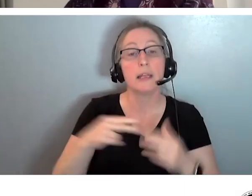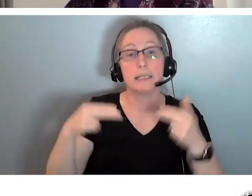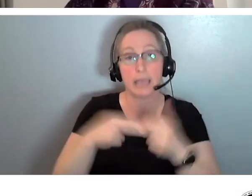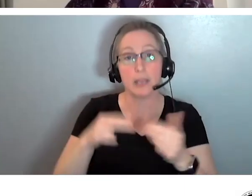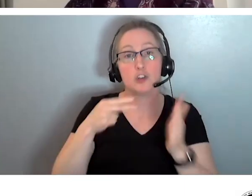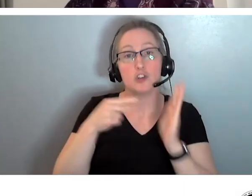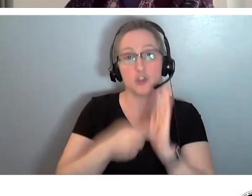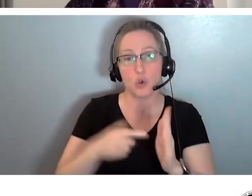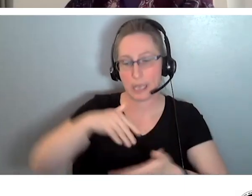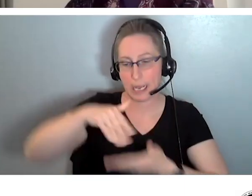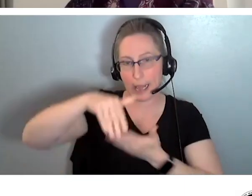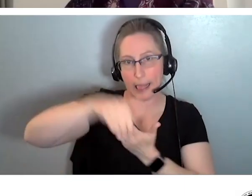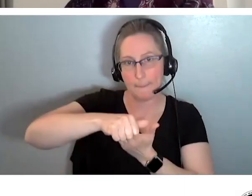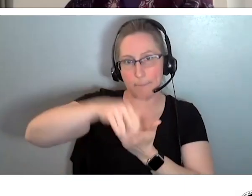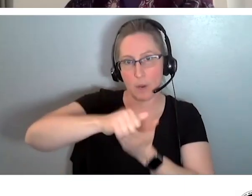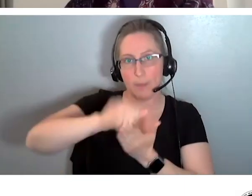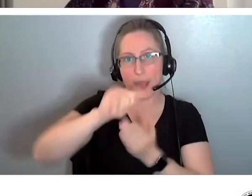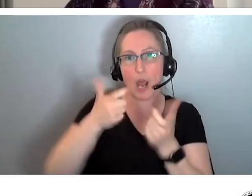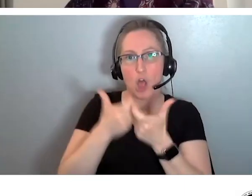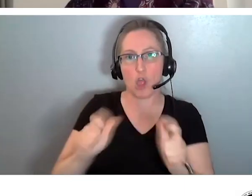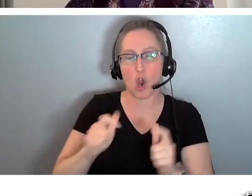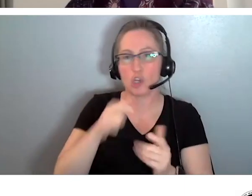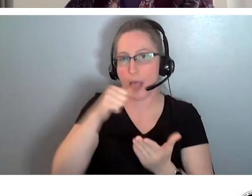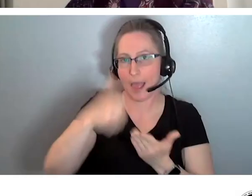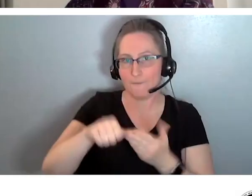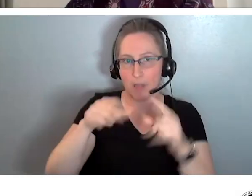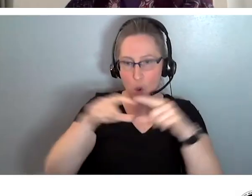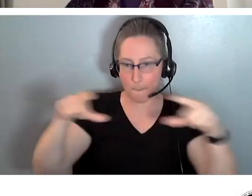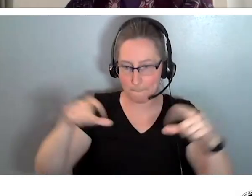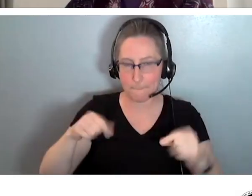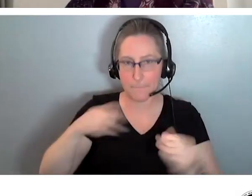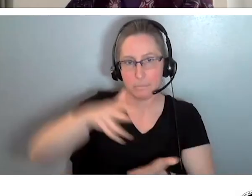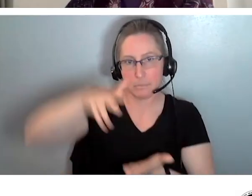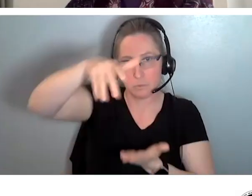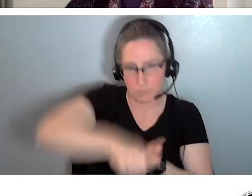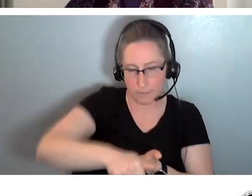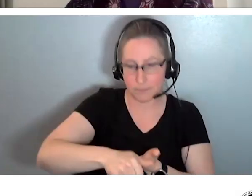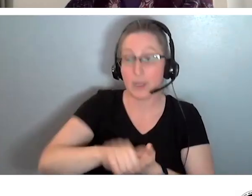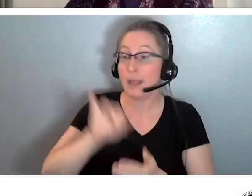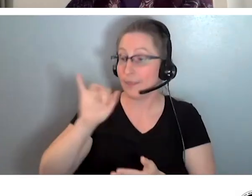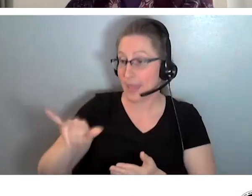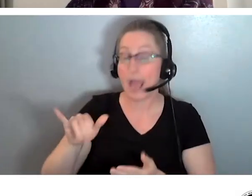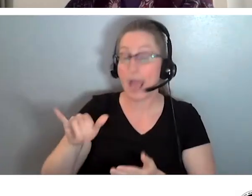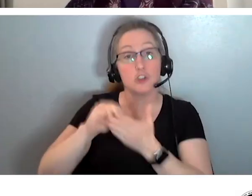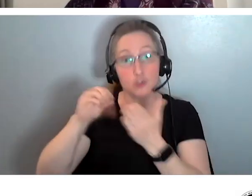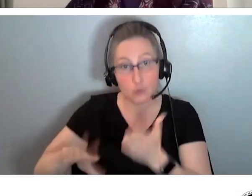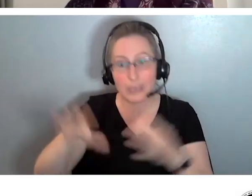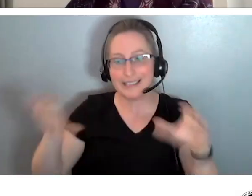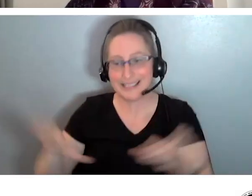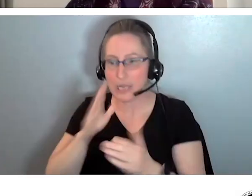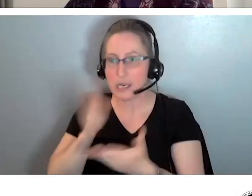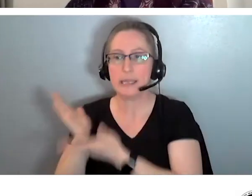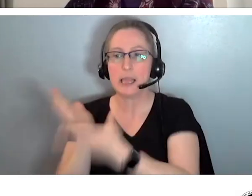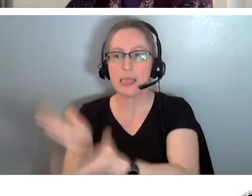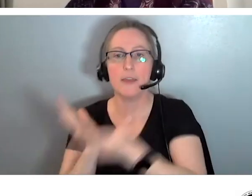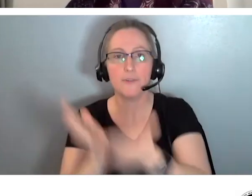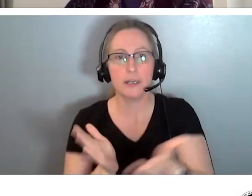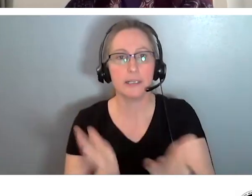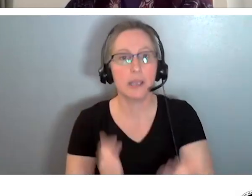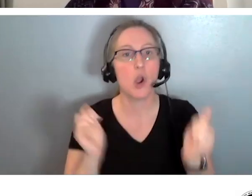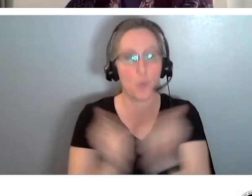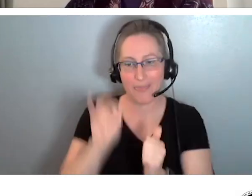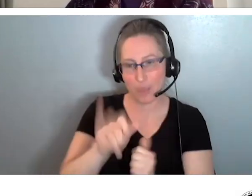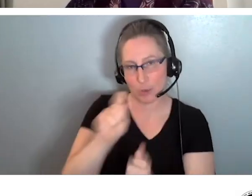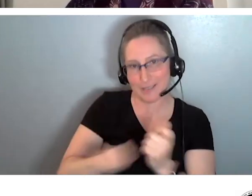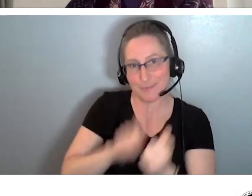shows a clipboard on which a large envelope is placed, and the child actually did deliveries using these envelopes